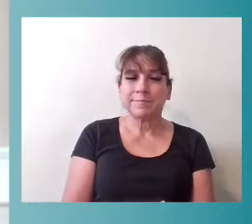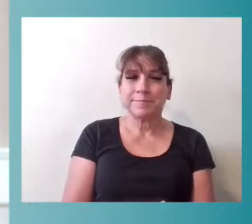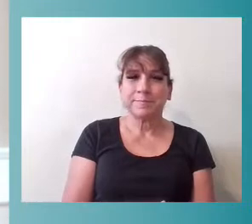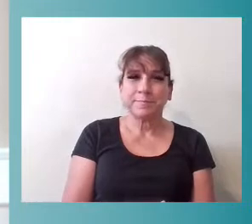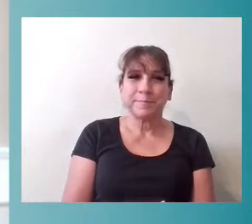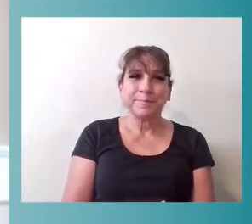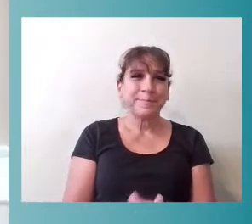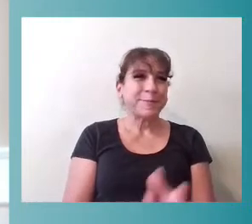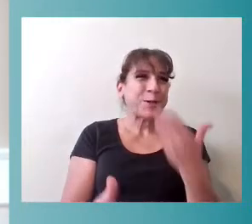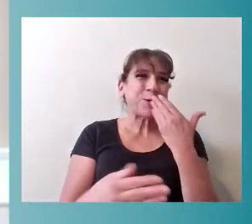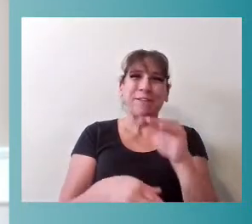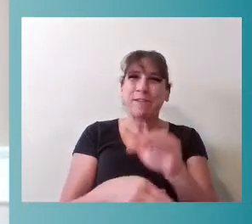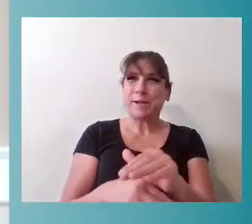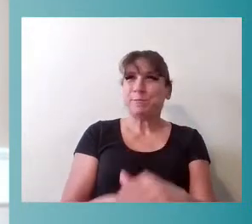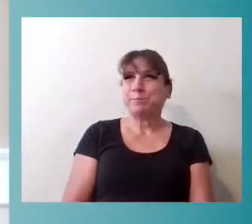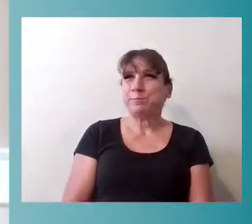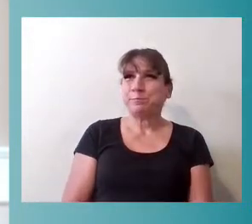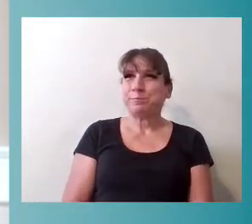Good evening.